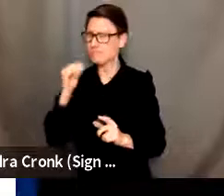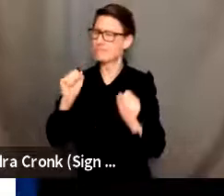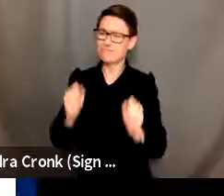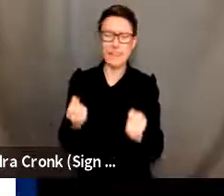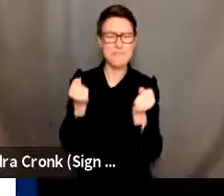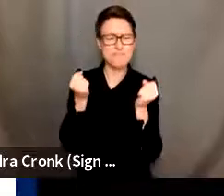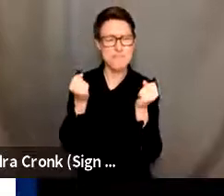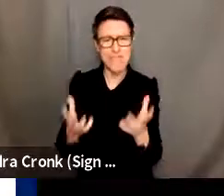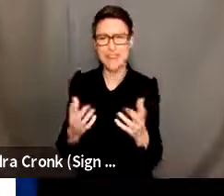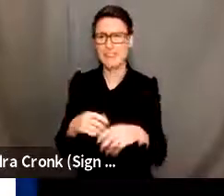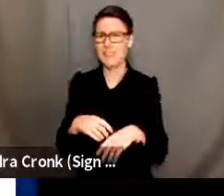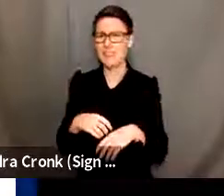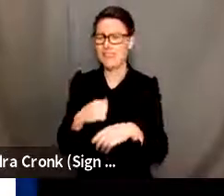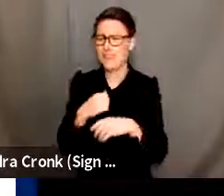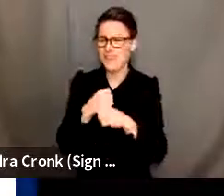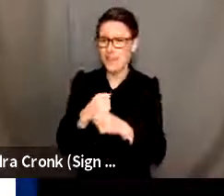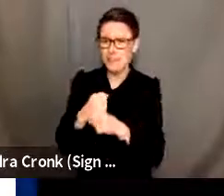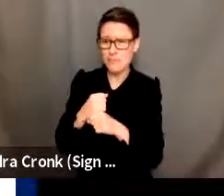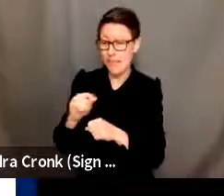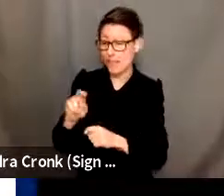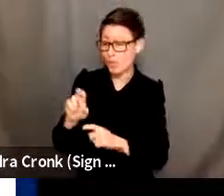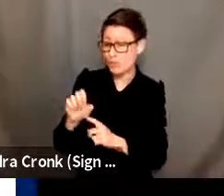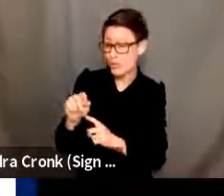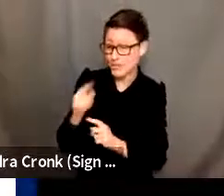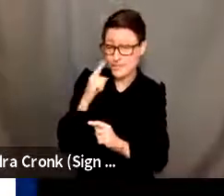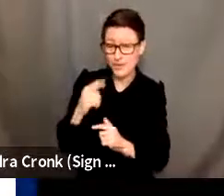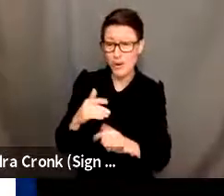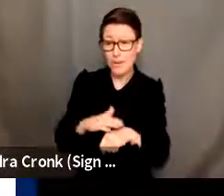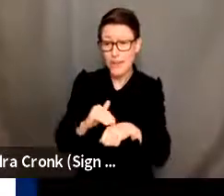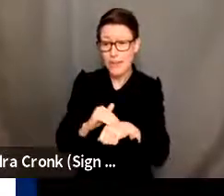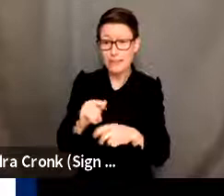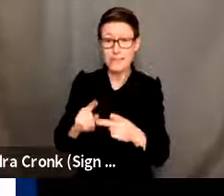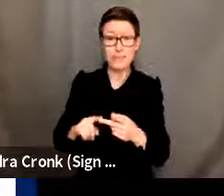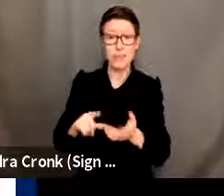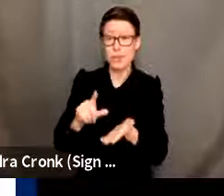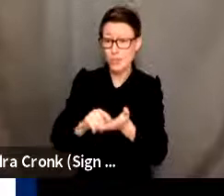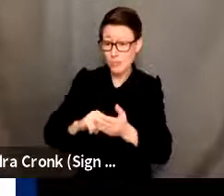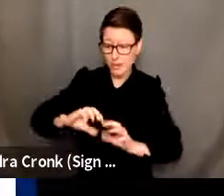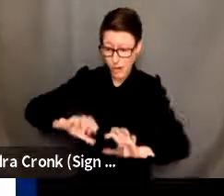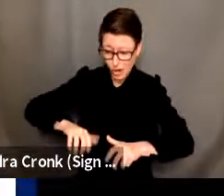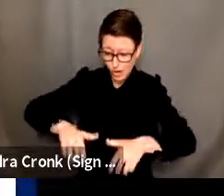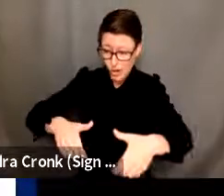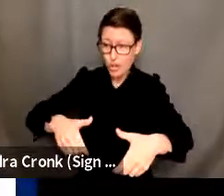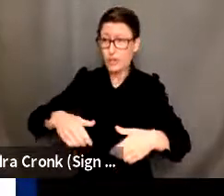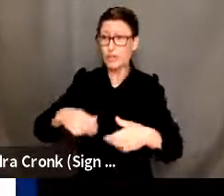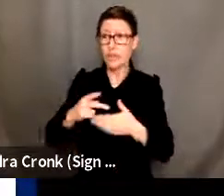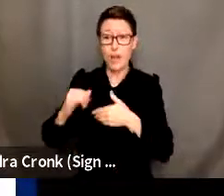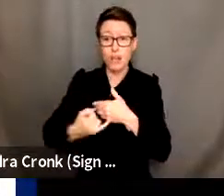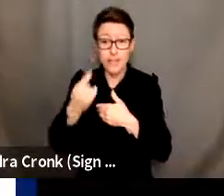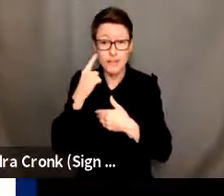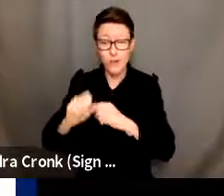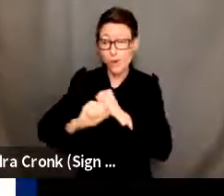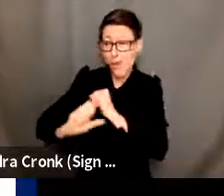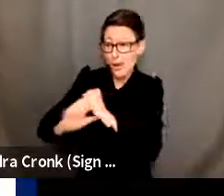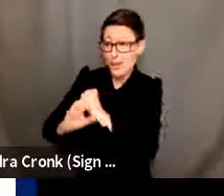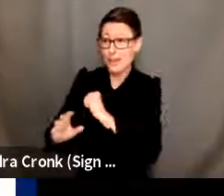treats, completing newspaper rolls. We have projects for marketing. We have graphics projects,